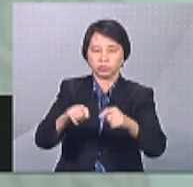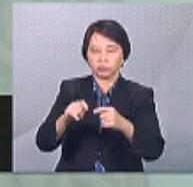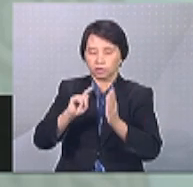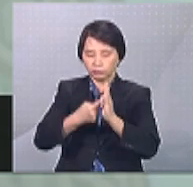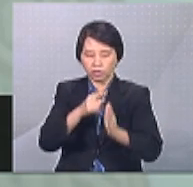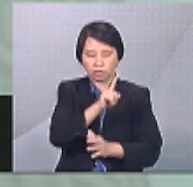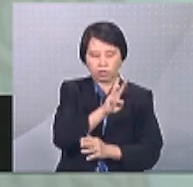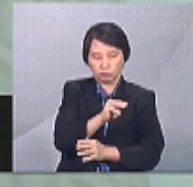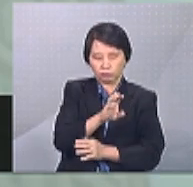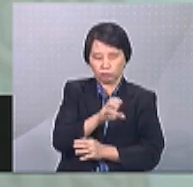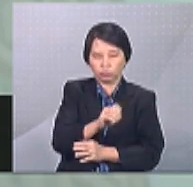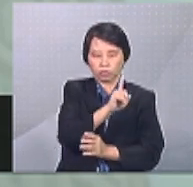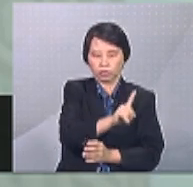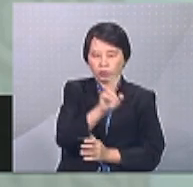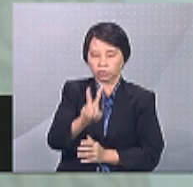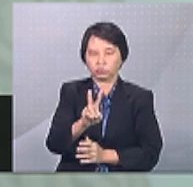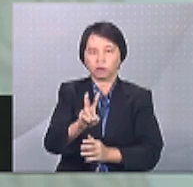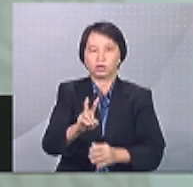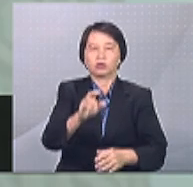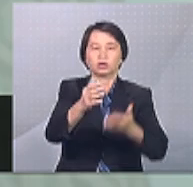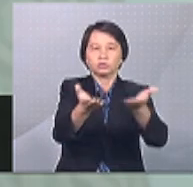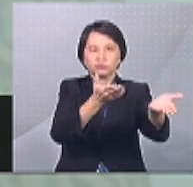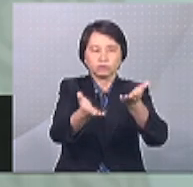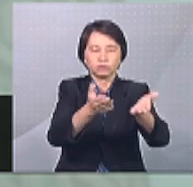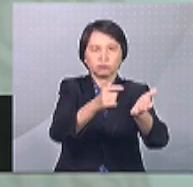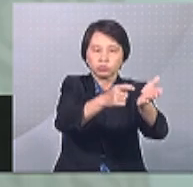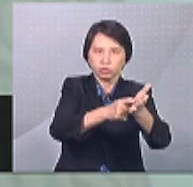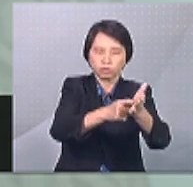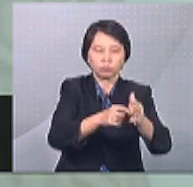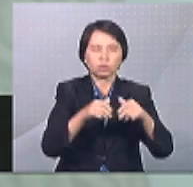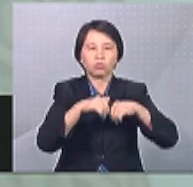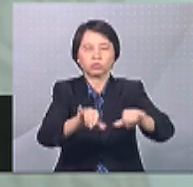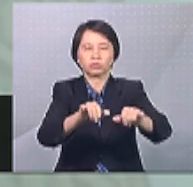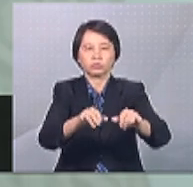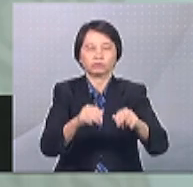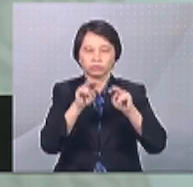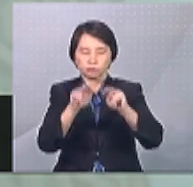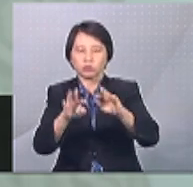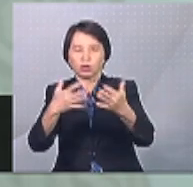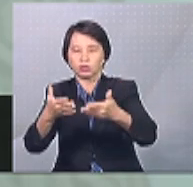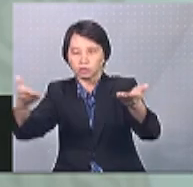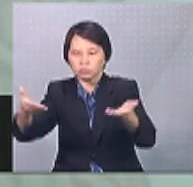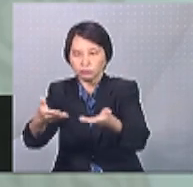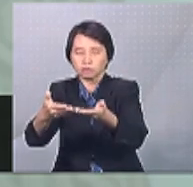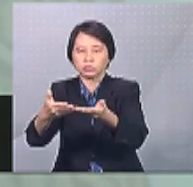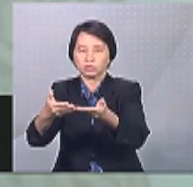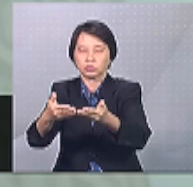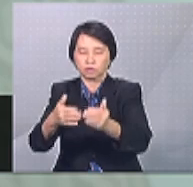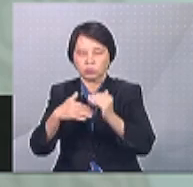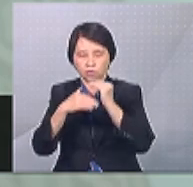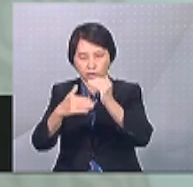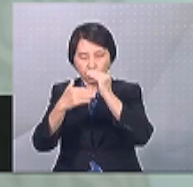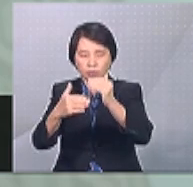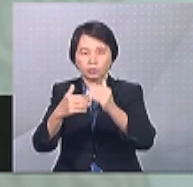2, essential services continues. Now we are looking into the possibility of how we can introduce in stages in terms